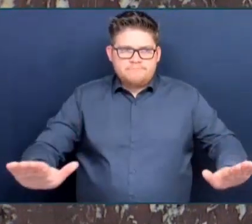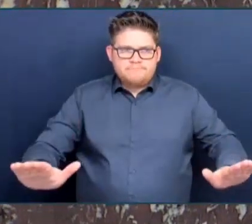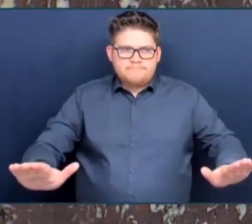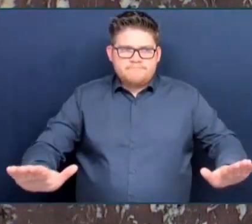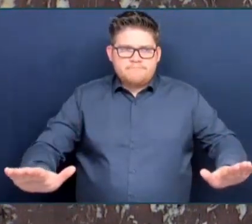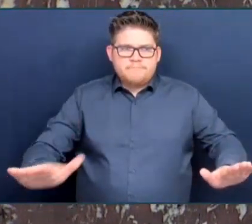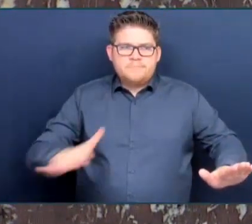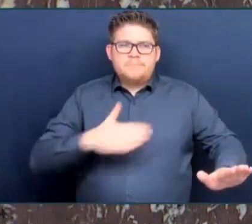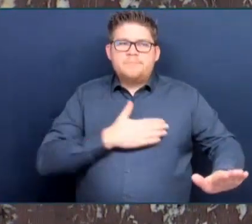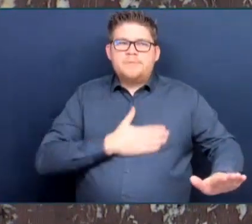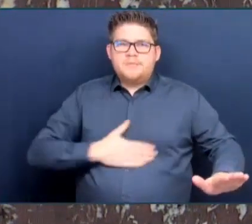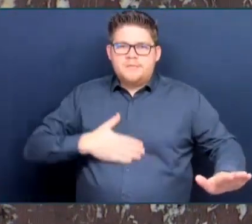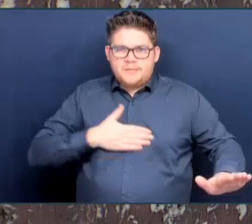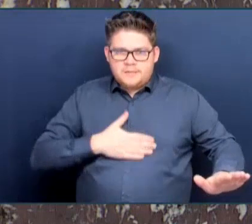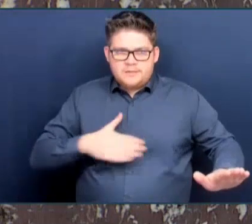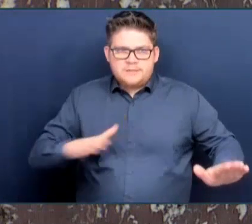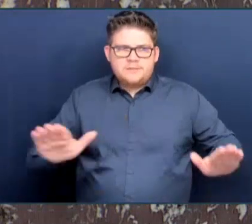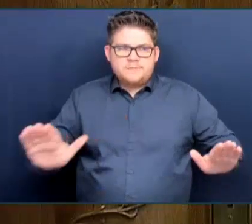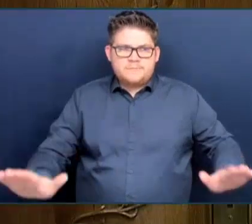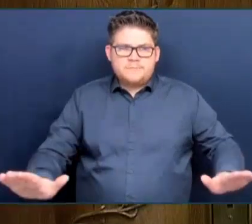shh, members.